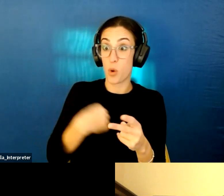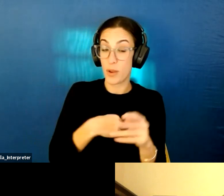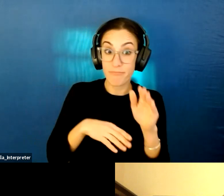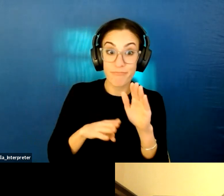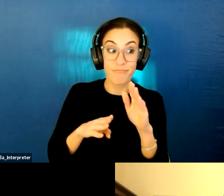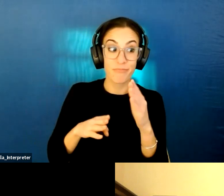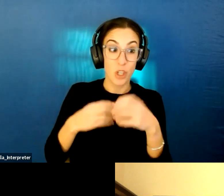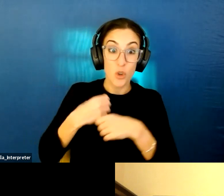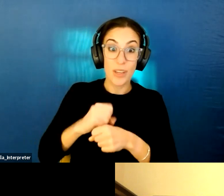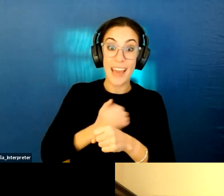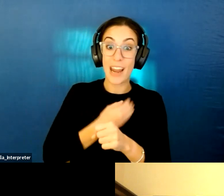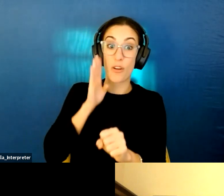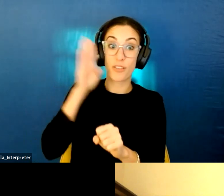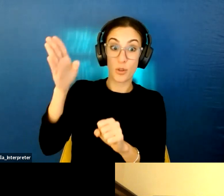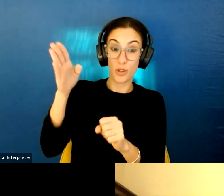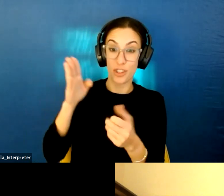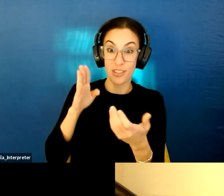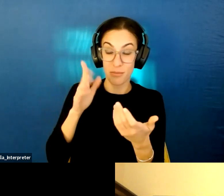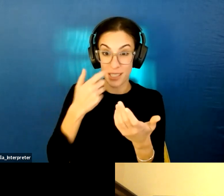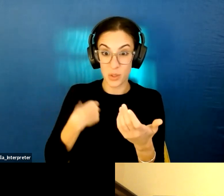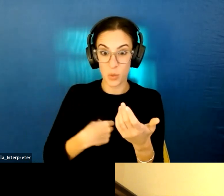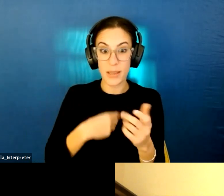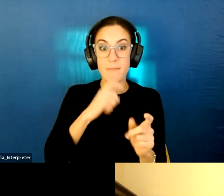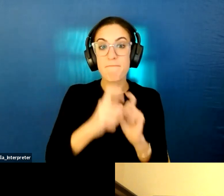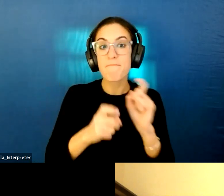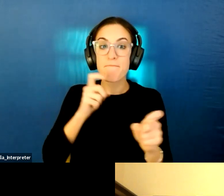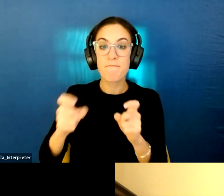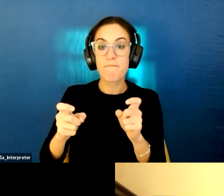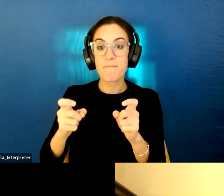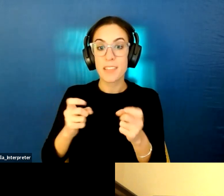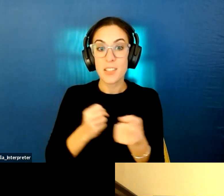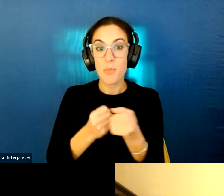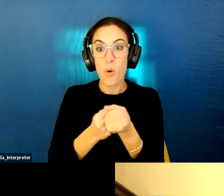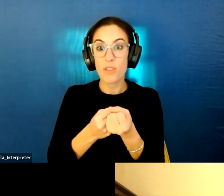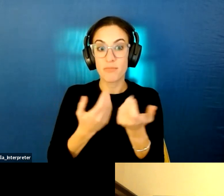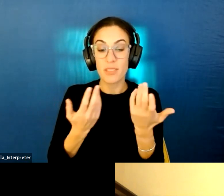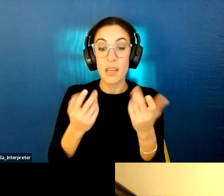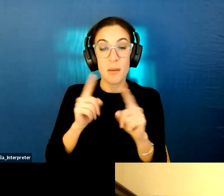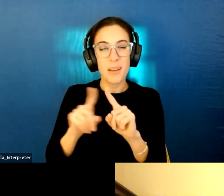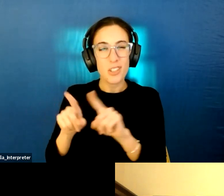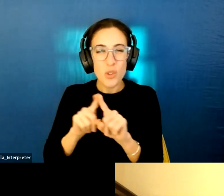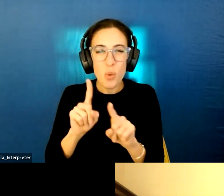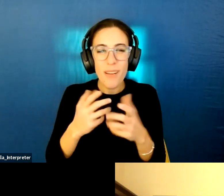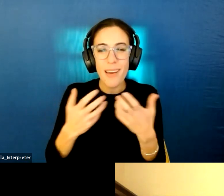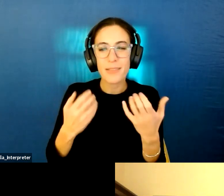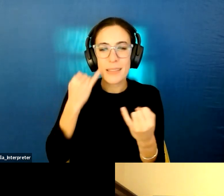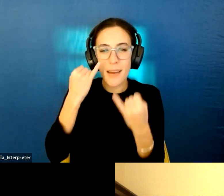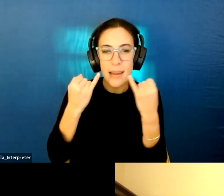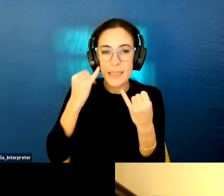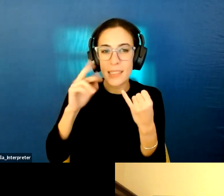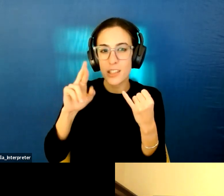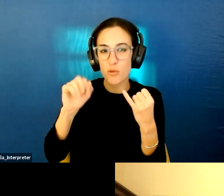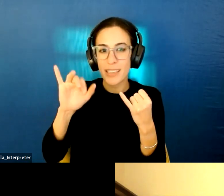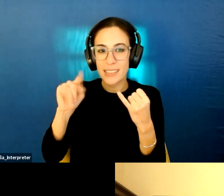allocating opportunities for advancement, but it's also where these notions, these essentialist notions, get inculcated. And so I think stepping back and